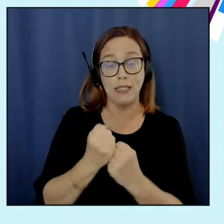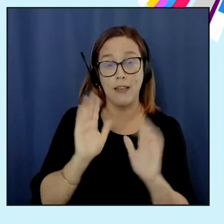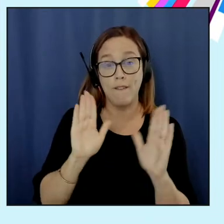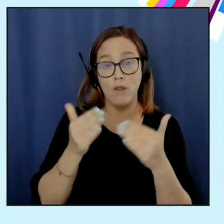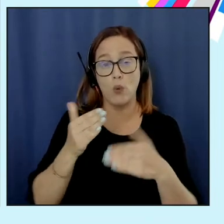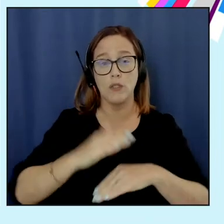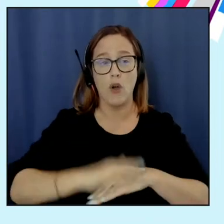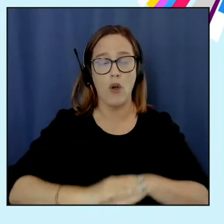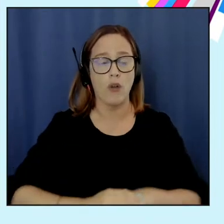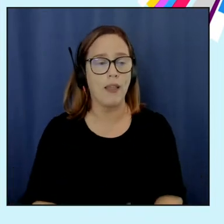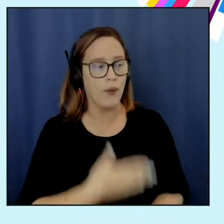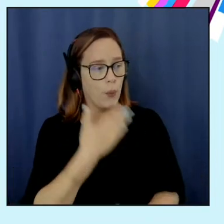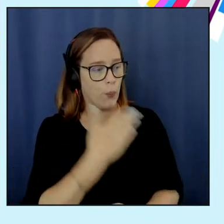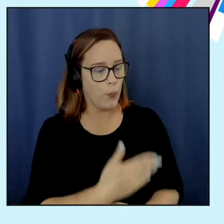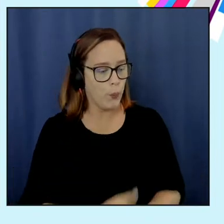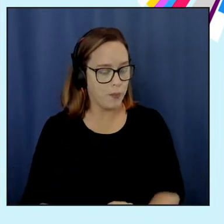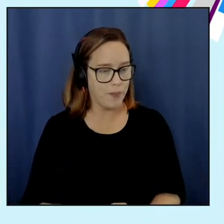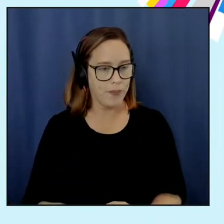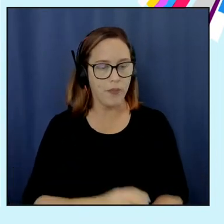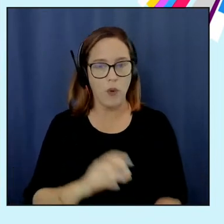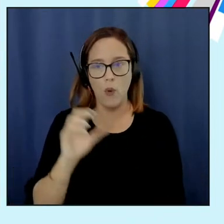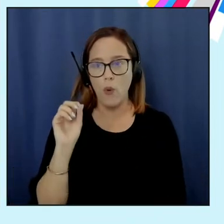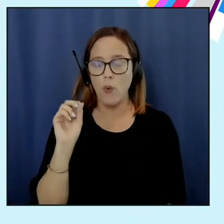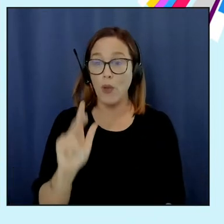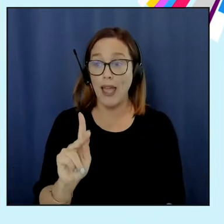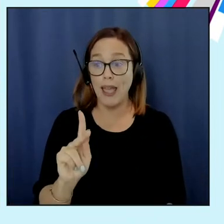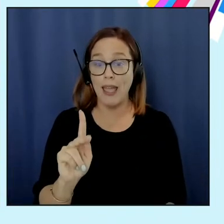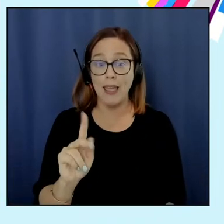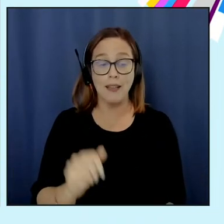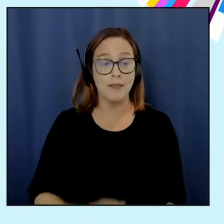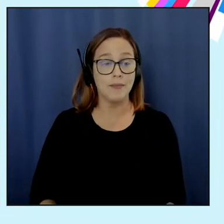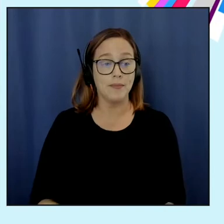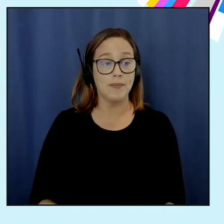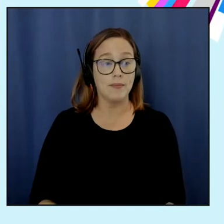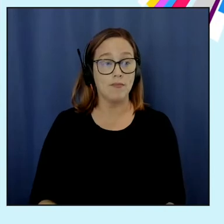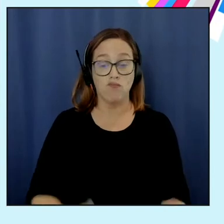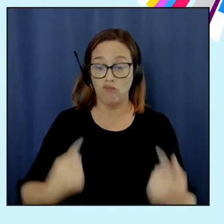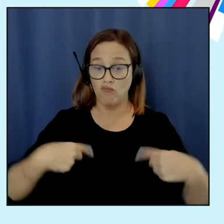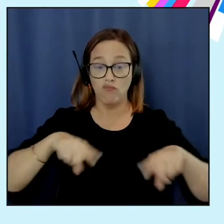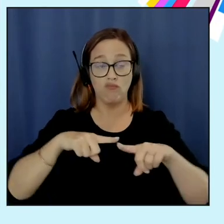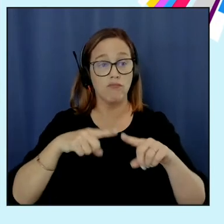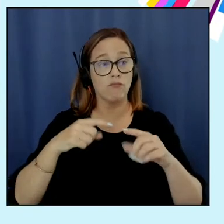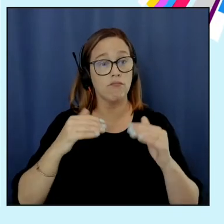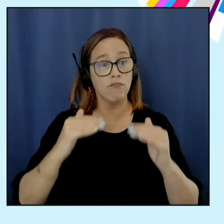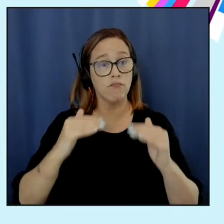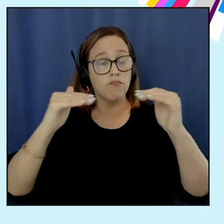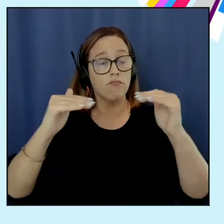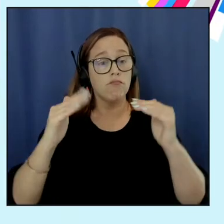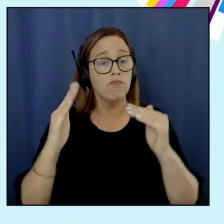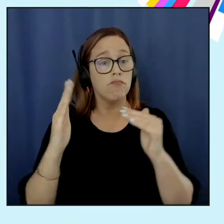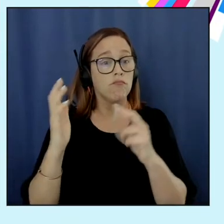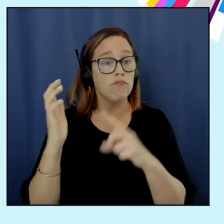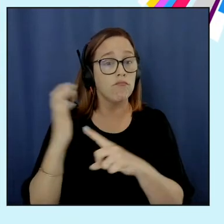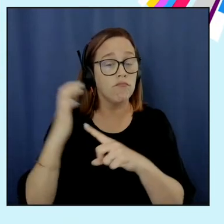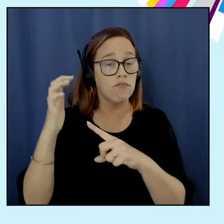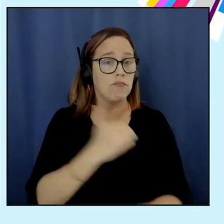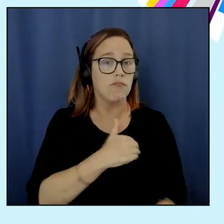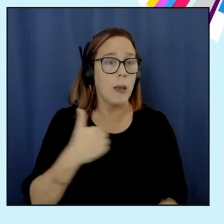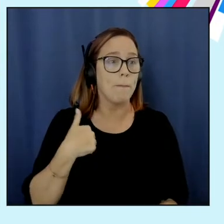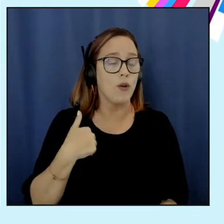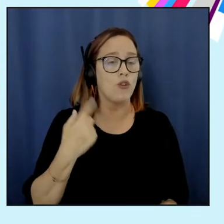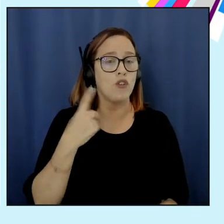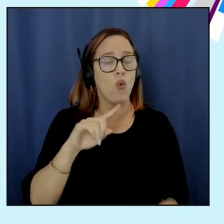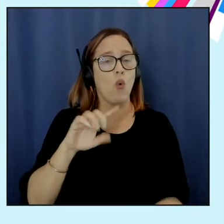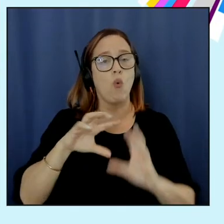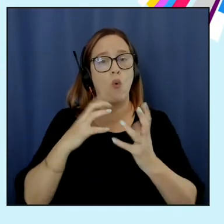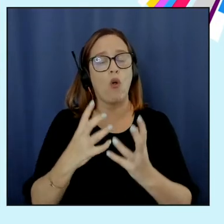Thank you. Okay, as esteemed members of global organizations advocating for change and support for the queer